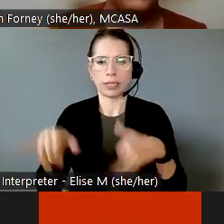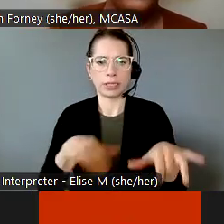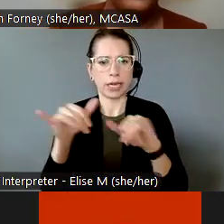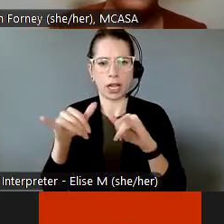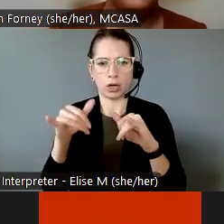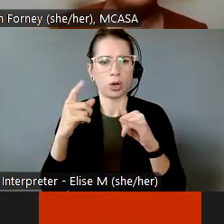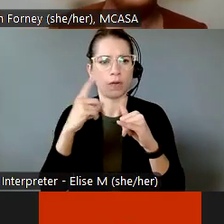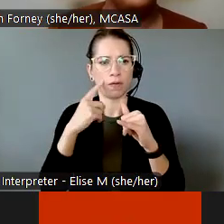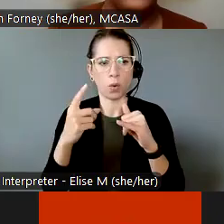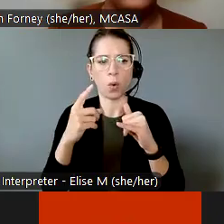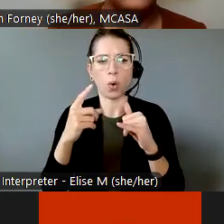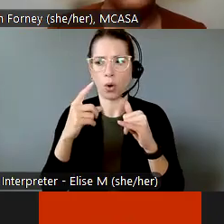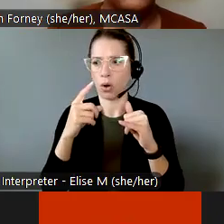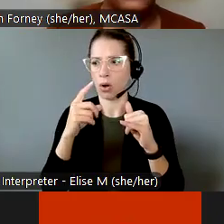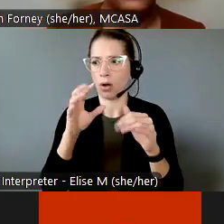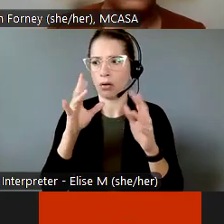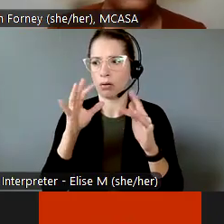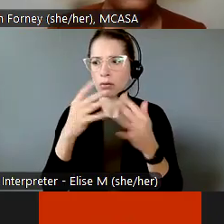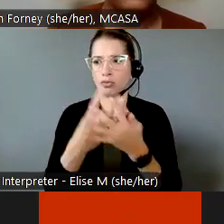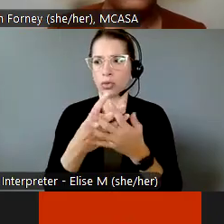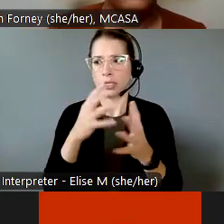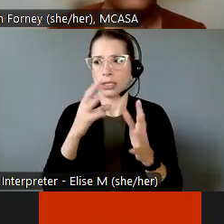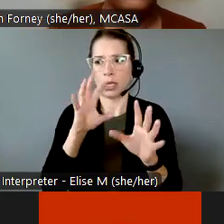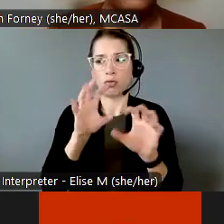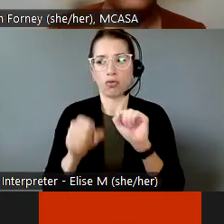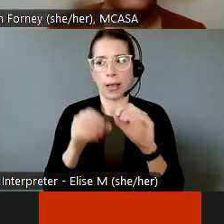rape in the United States prison system.